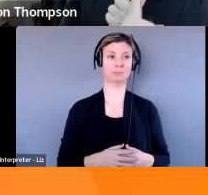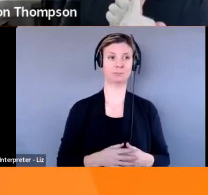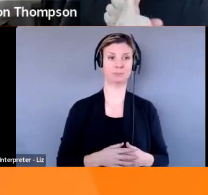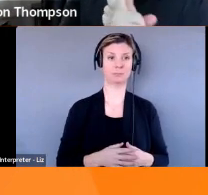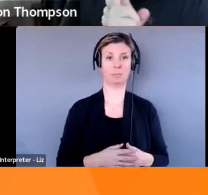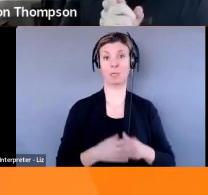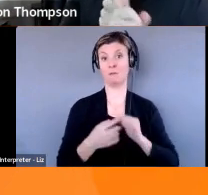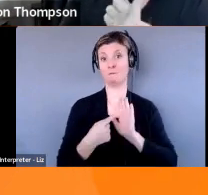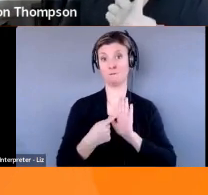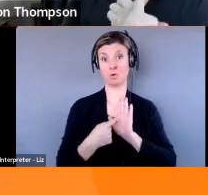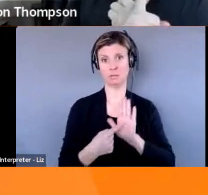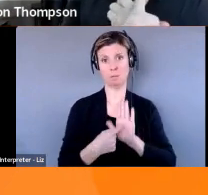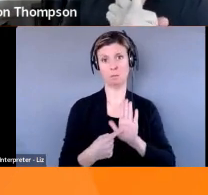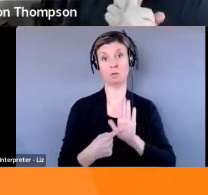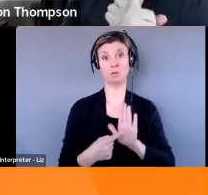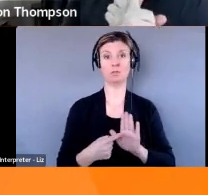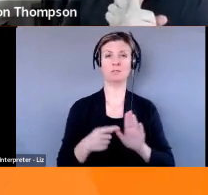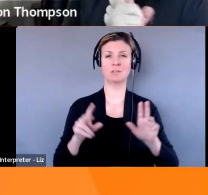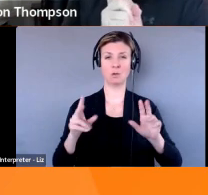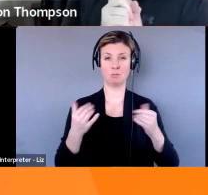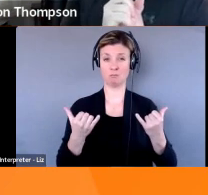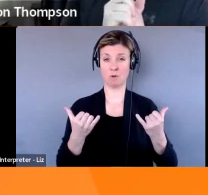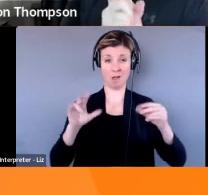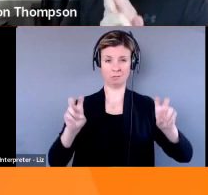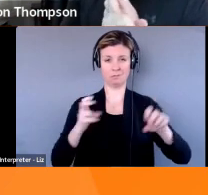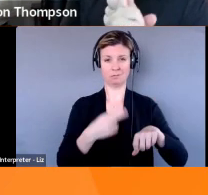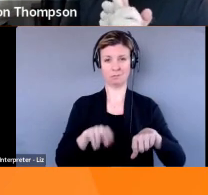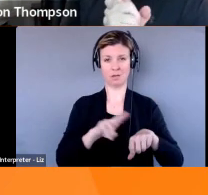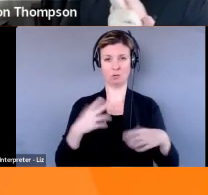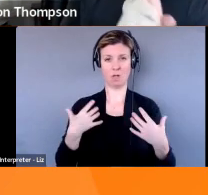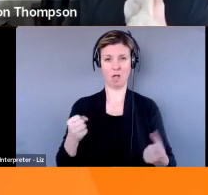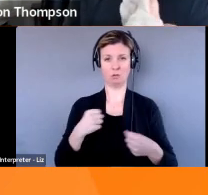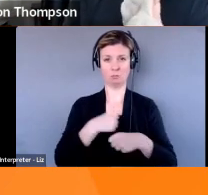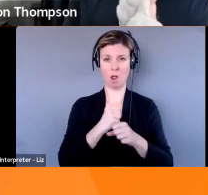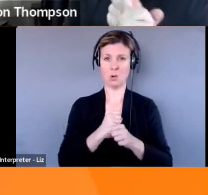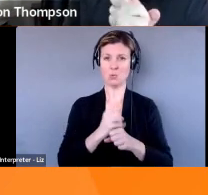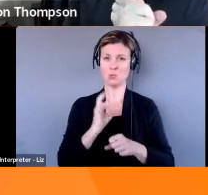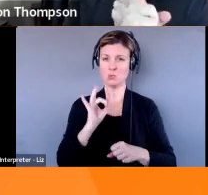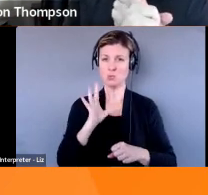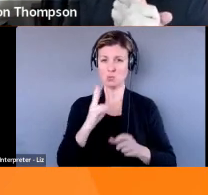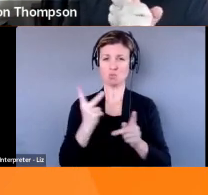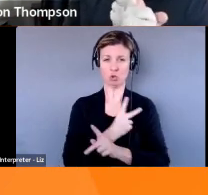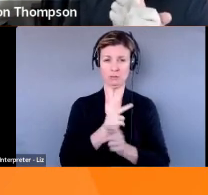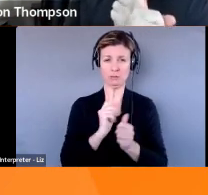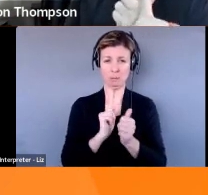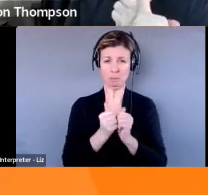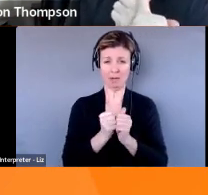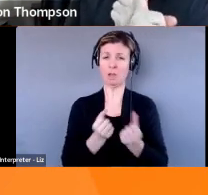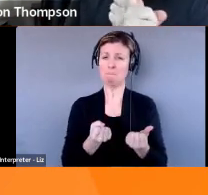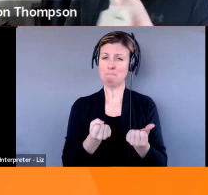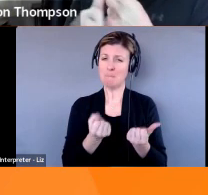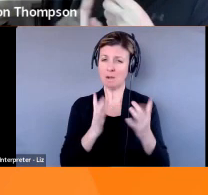highly competitive natural health product category, we may have a much higher advertising cost that we have to